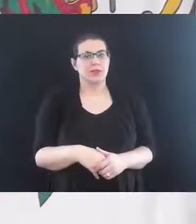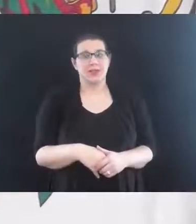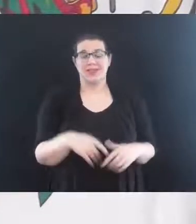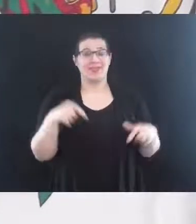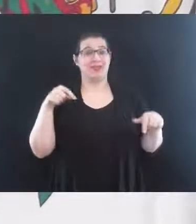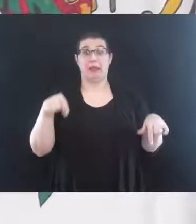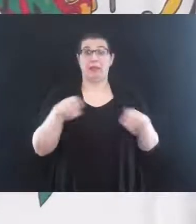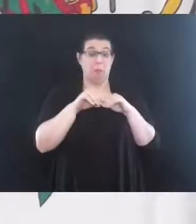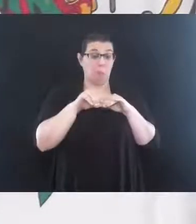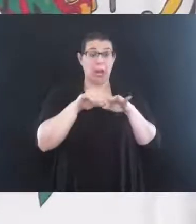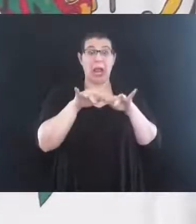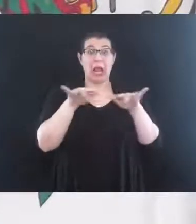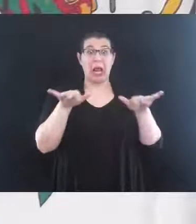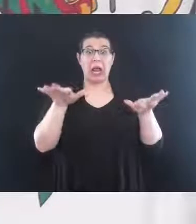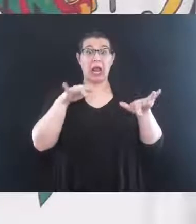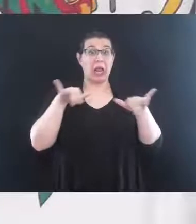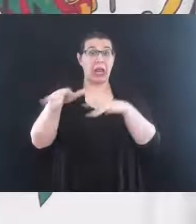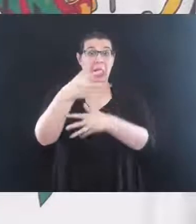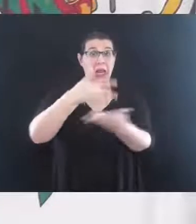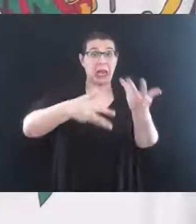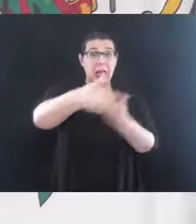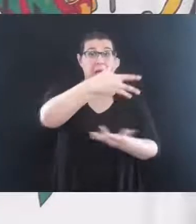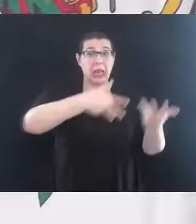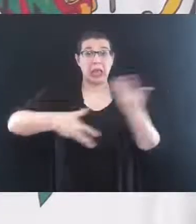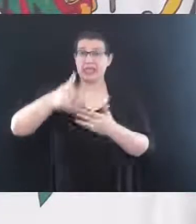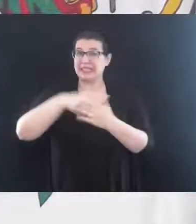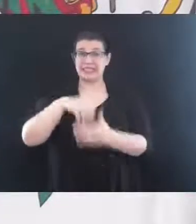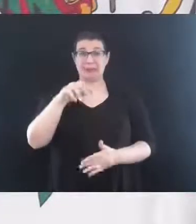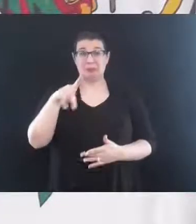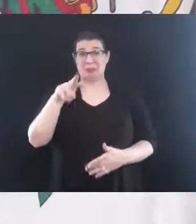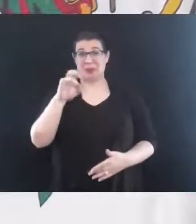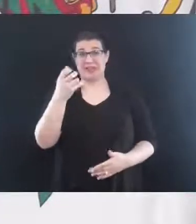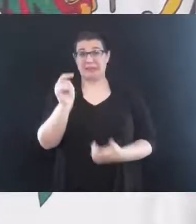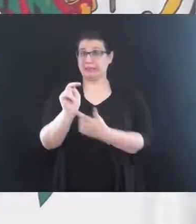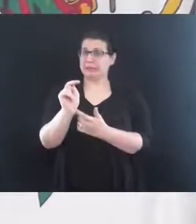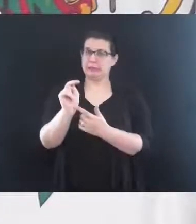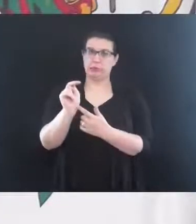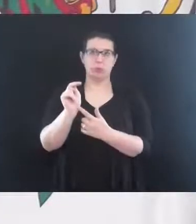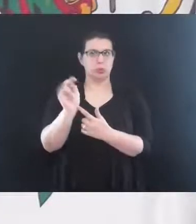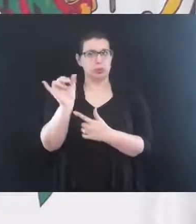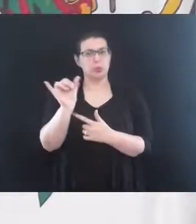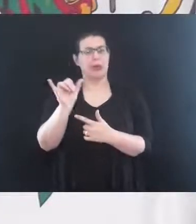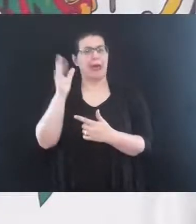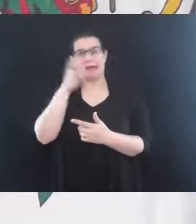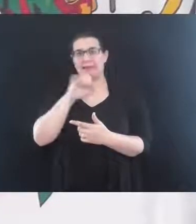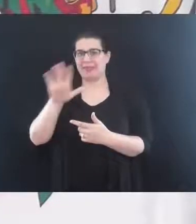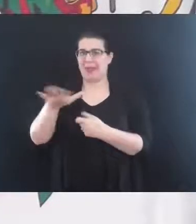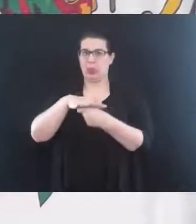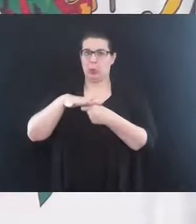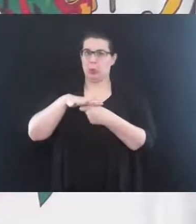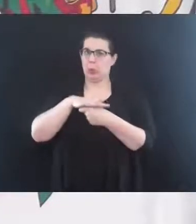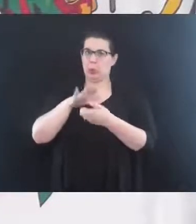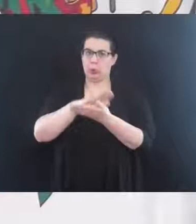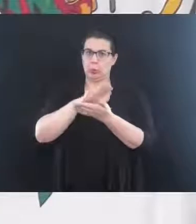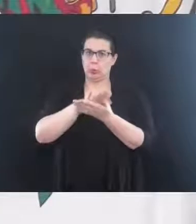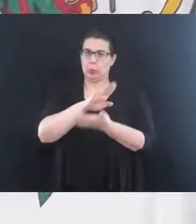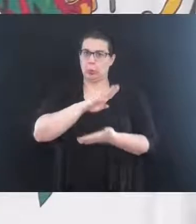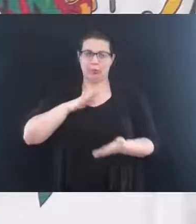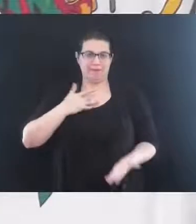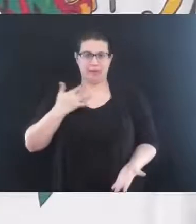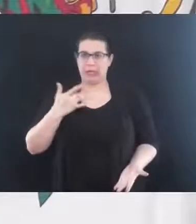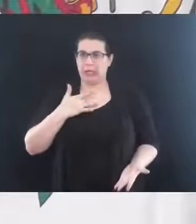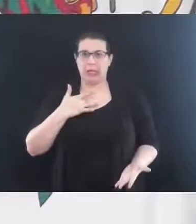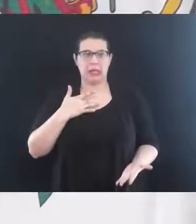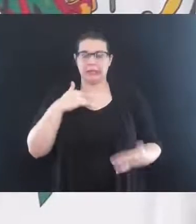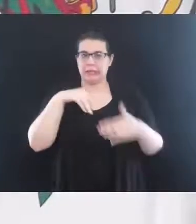as they are in Preston, we you know, evidently the local, you know, school board or whatever thinks there's just no point, no way on earth